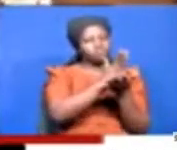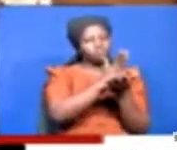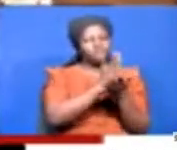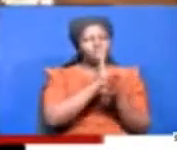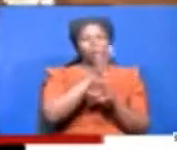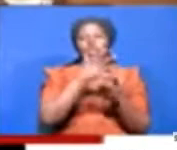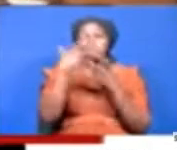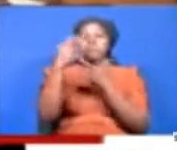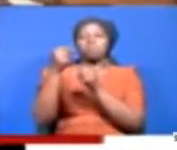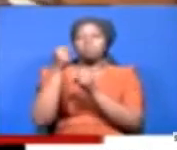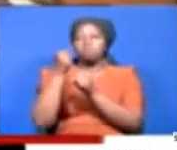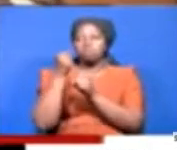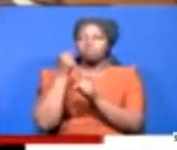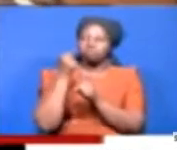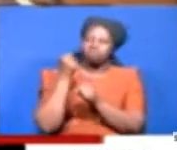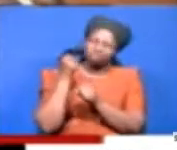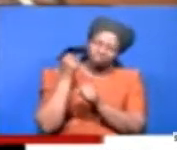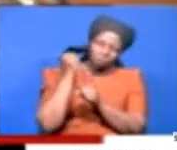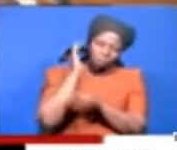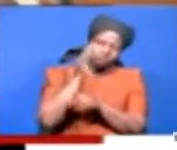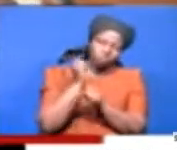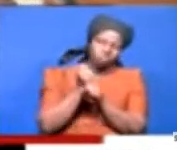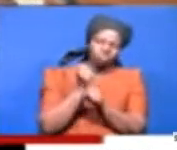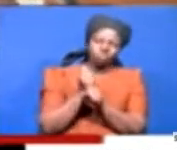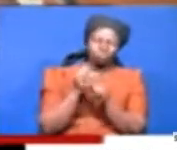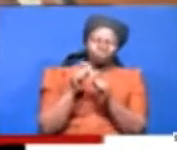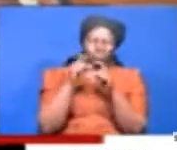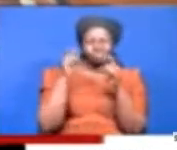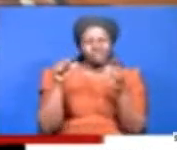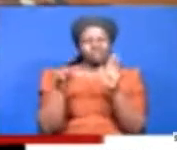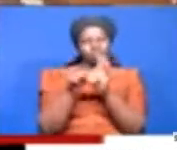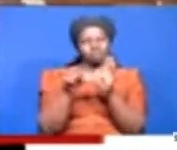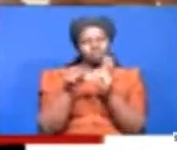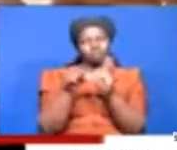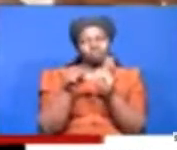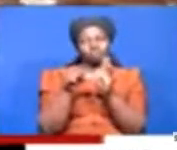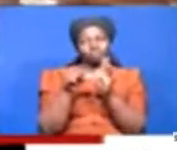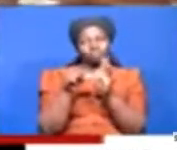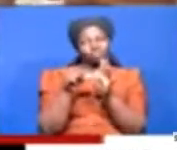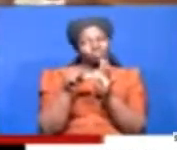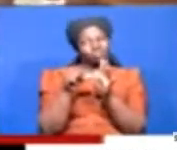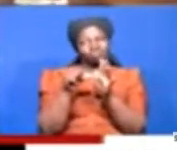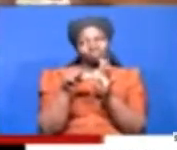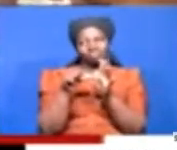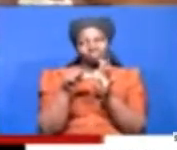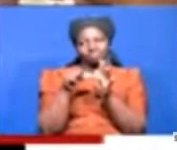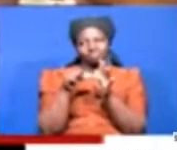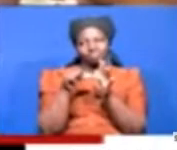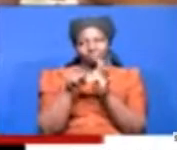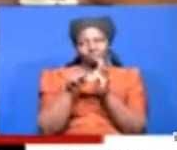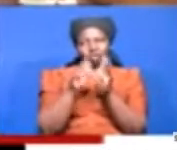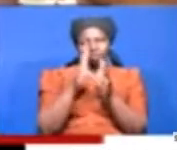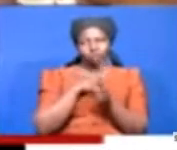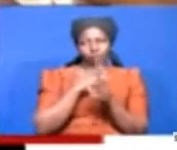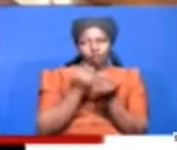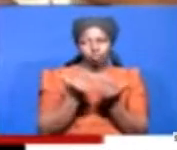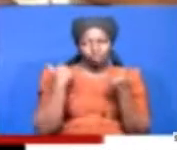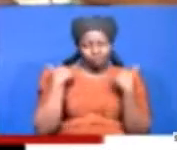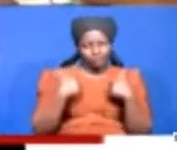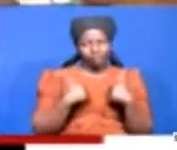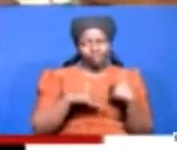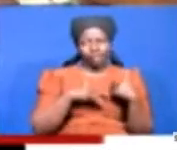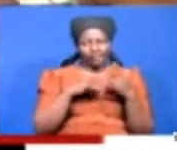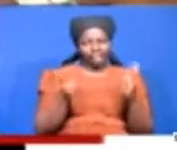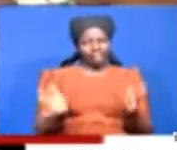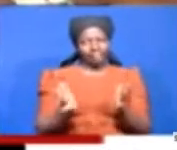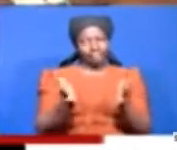great disservice to our children. So as you see me, I think I need more encouragement than being bashed. And we will continue to do so. So